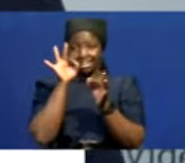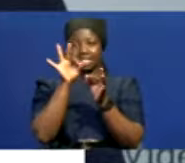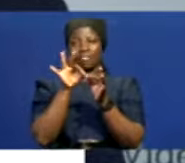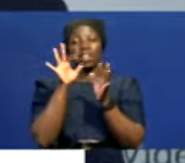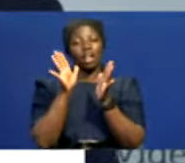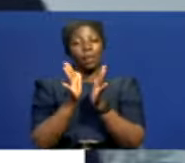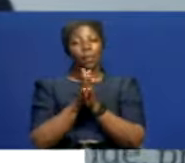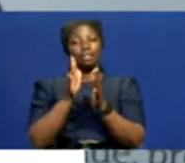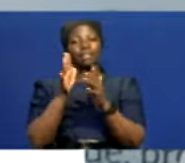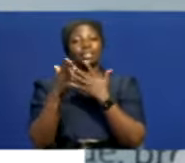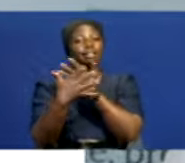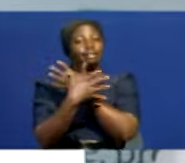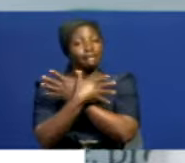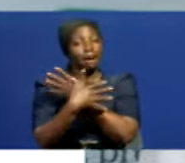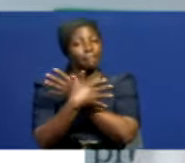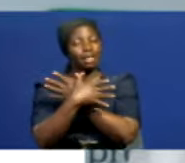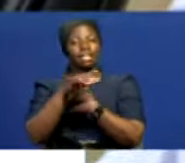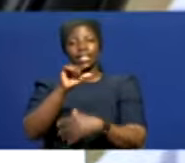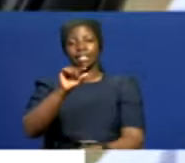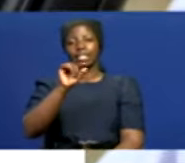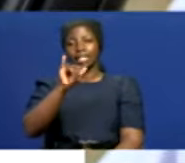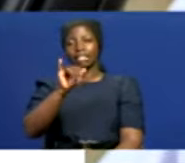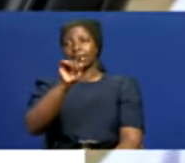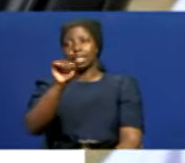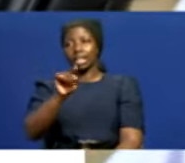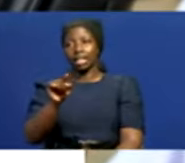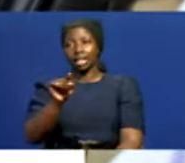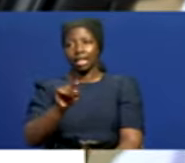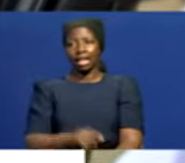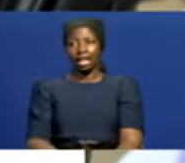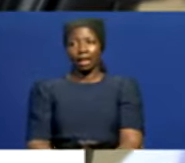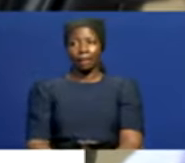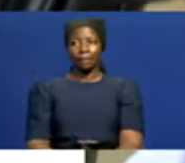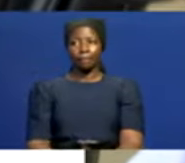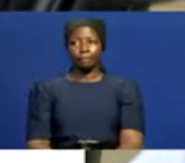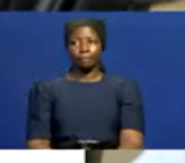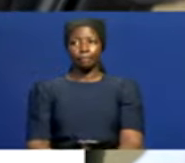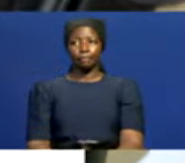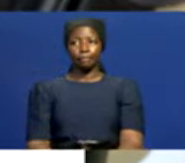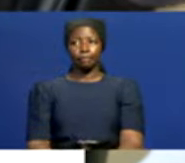the German GIZ. Agenda.